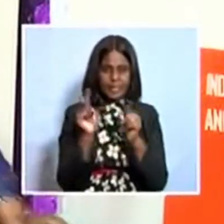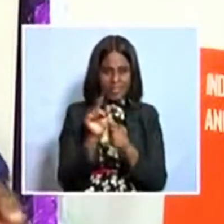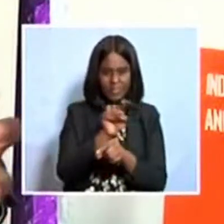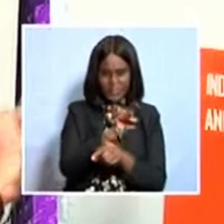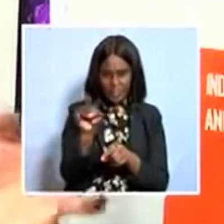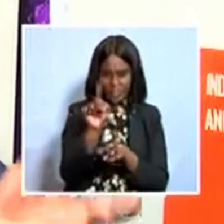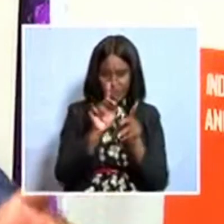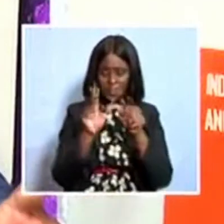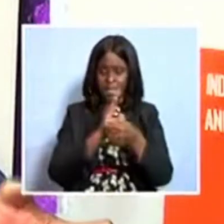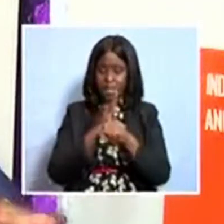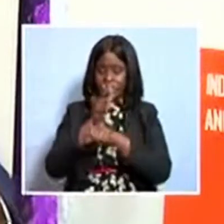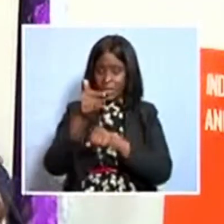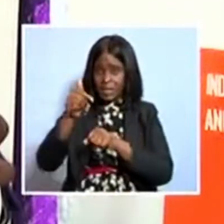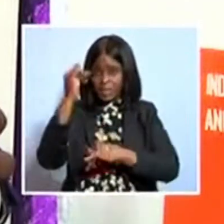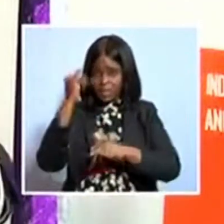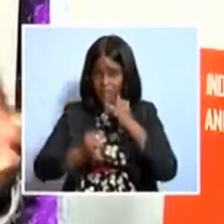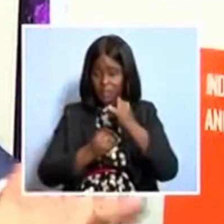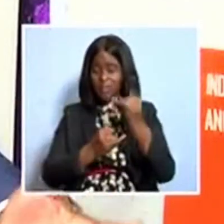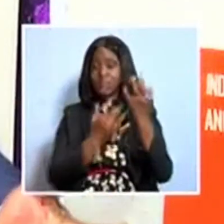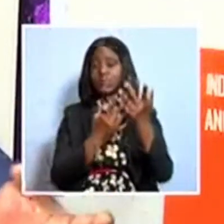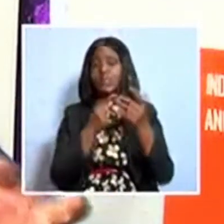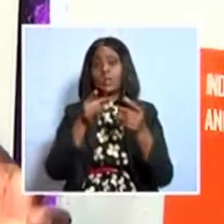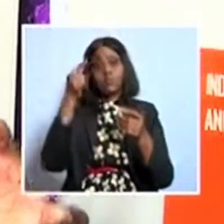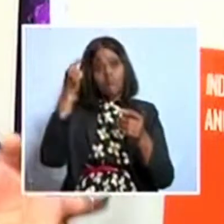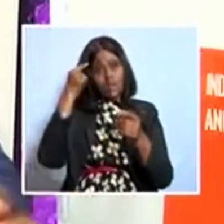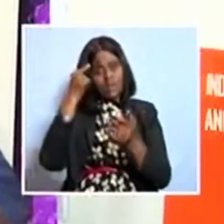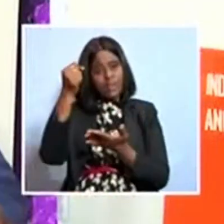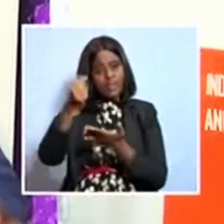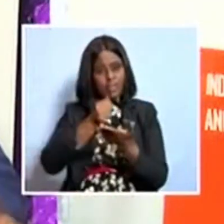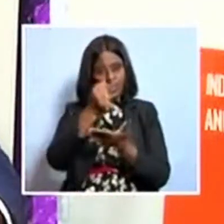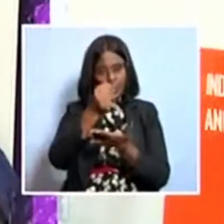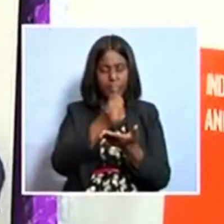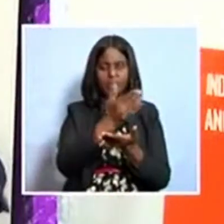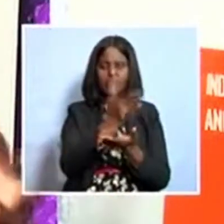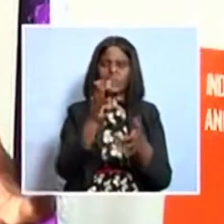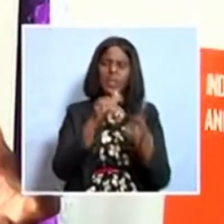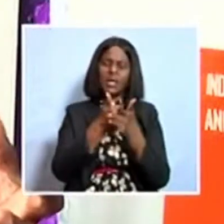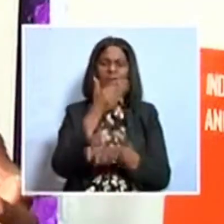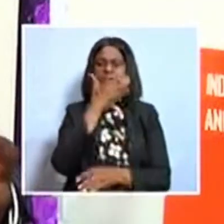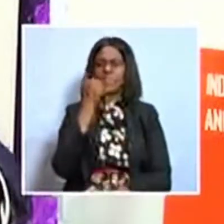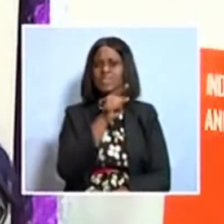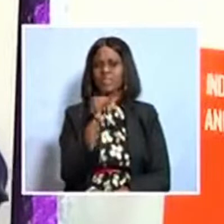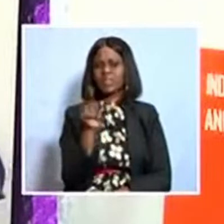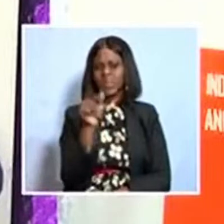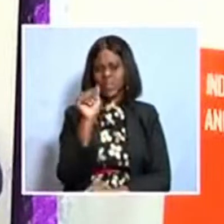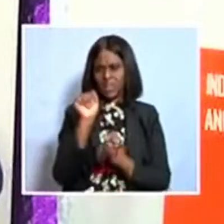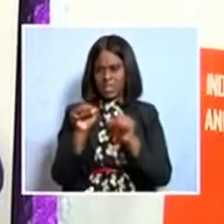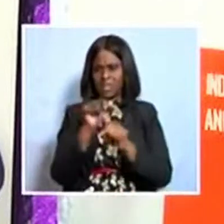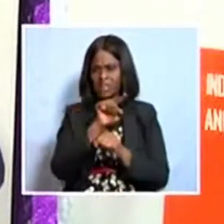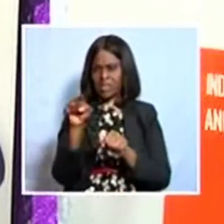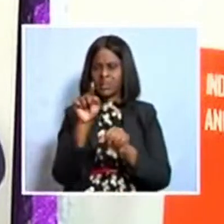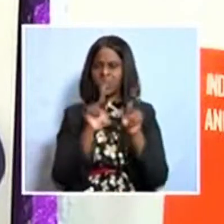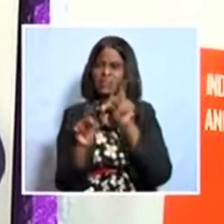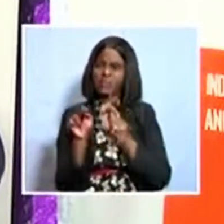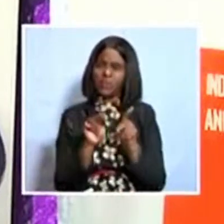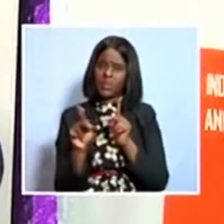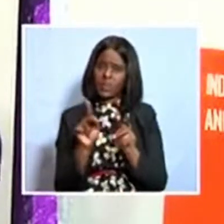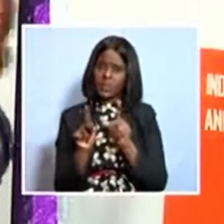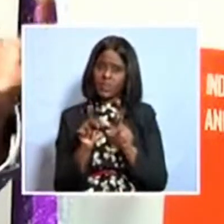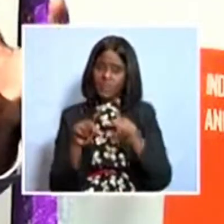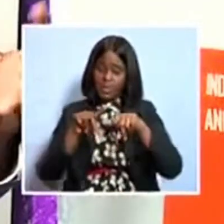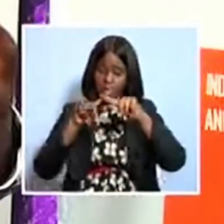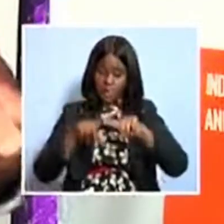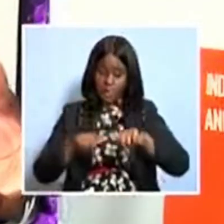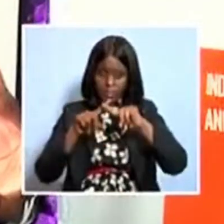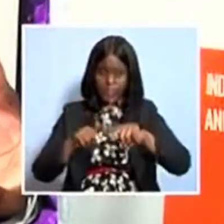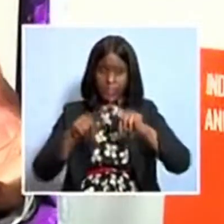people, once they graduate, they wait on government to employ them. But how best can these people rely